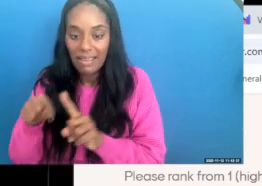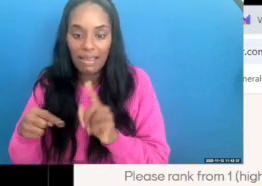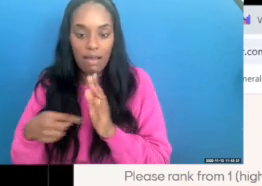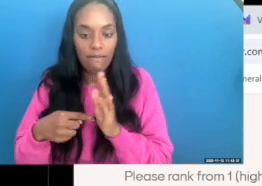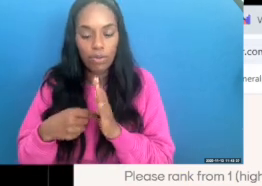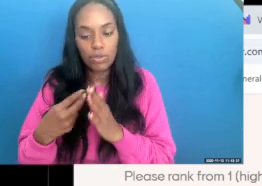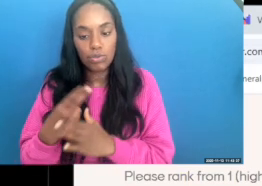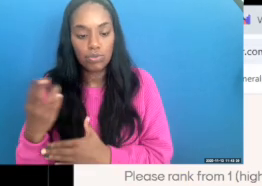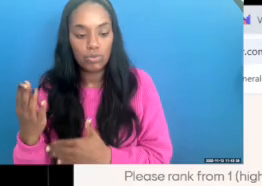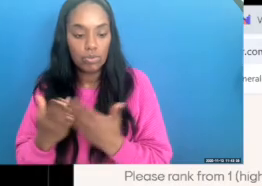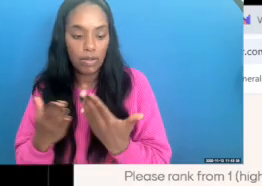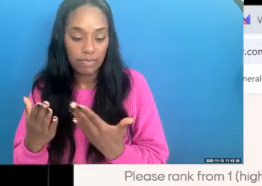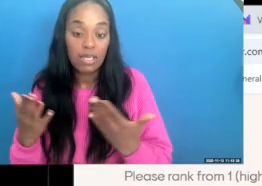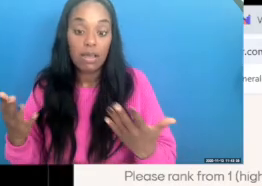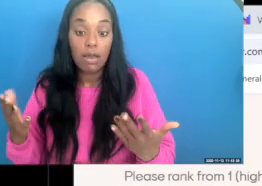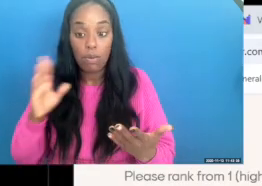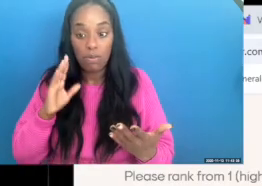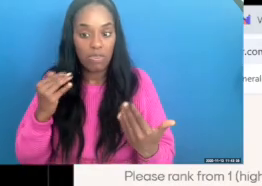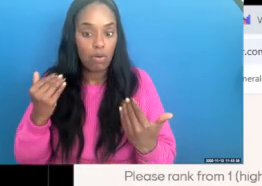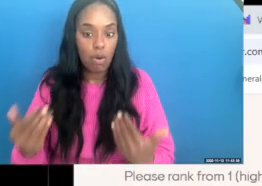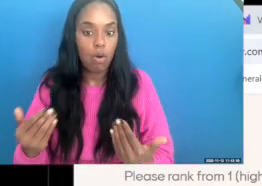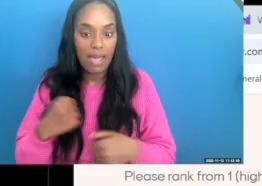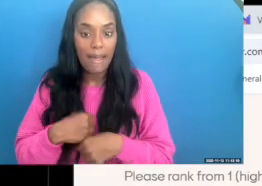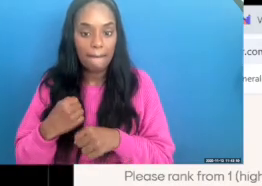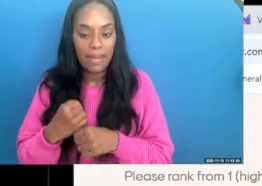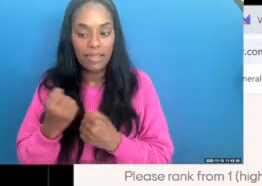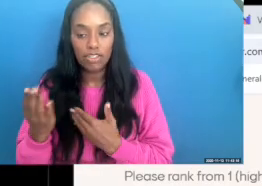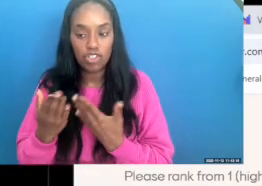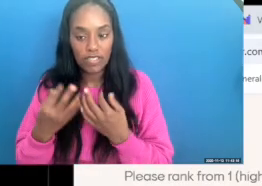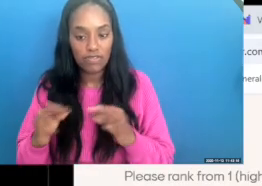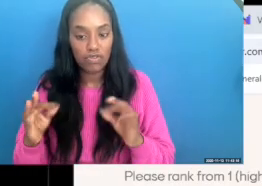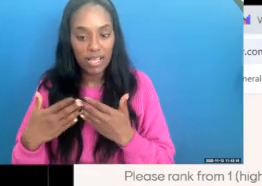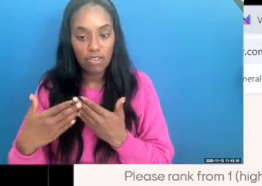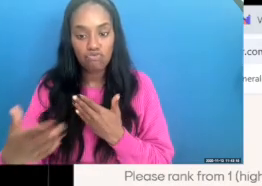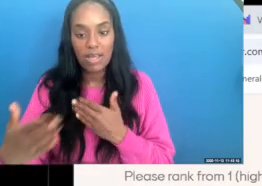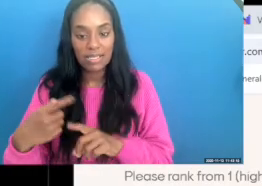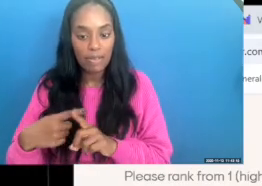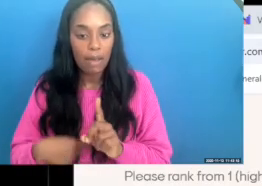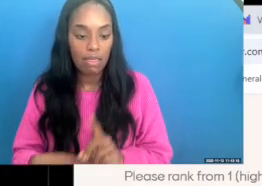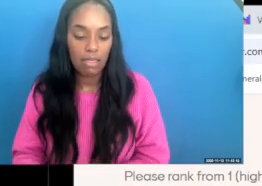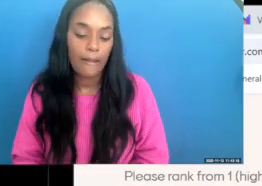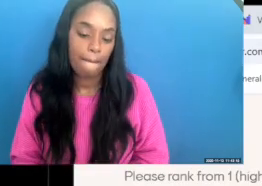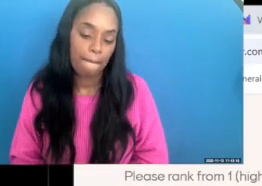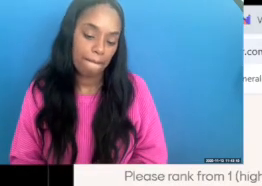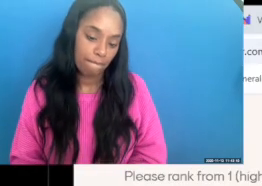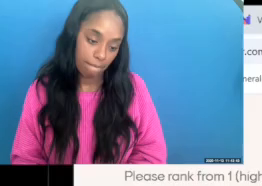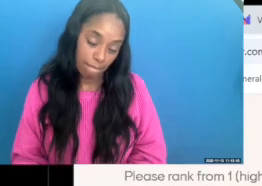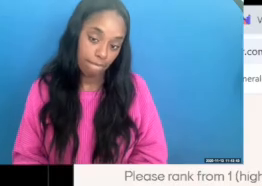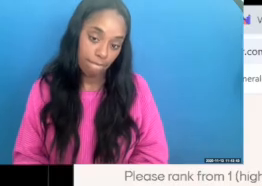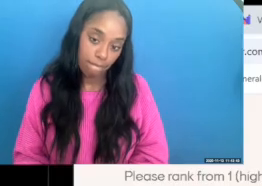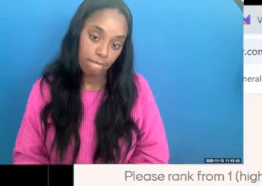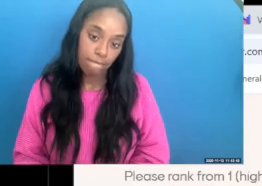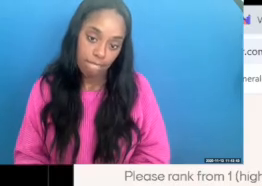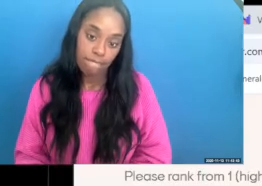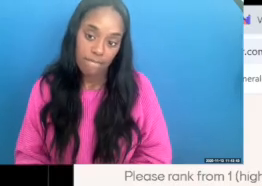out of their benefits, right? Like they're on a fixed income, they can't afford to use the service. They will make